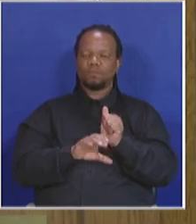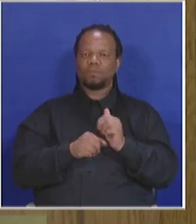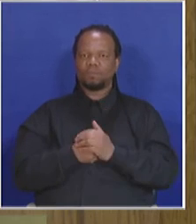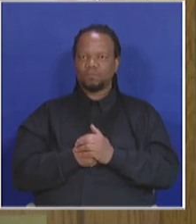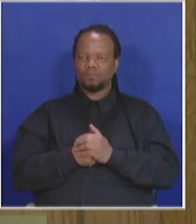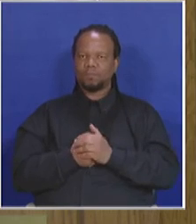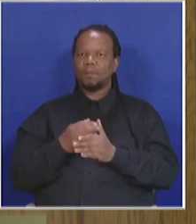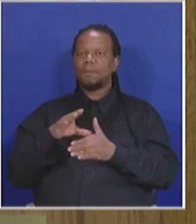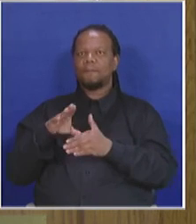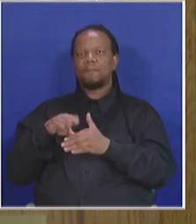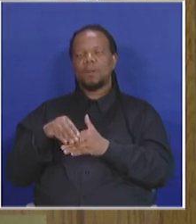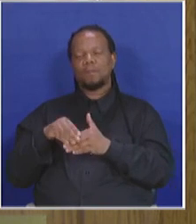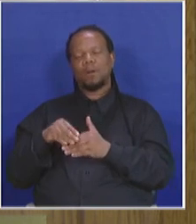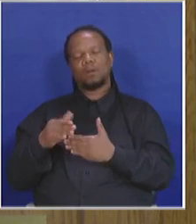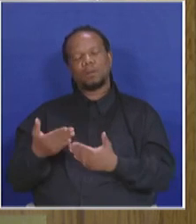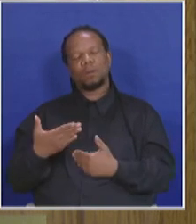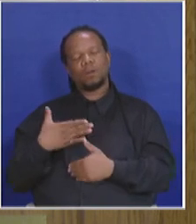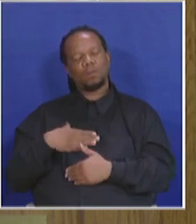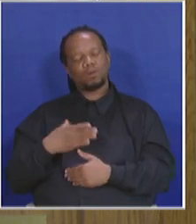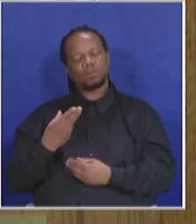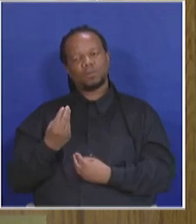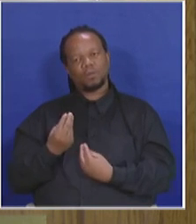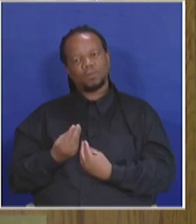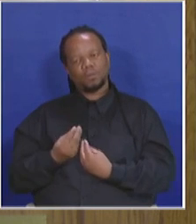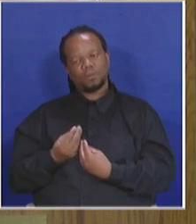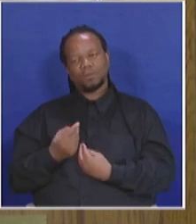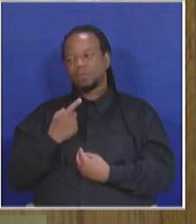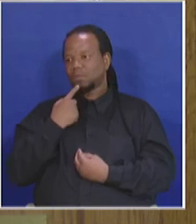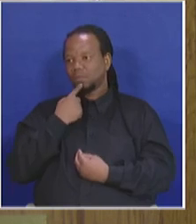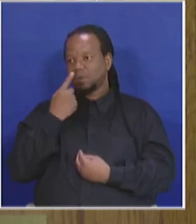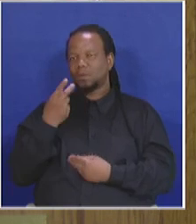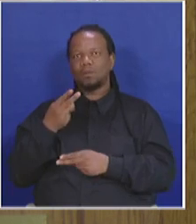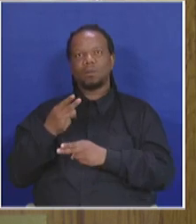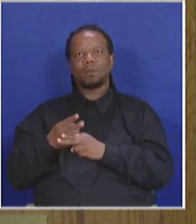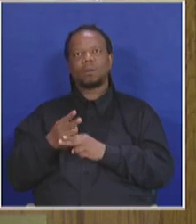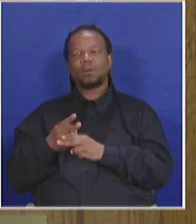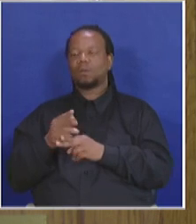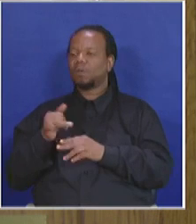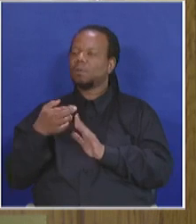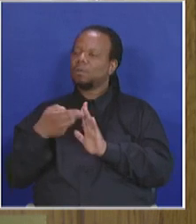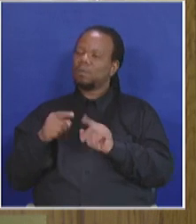Honorable members, I just want to remind you why we are debating this report.